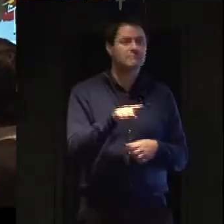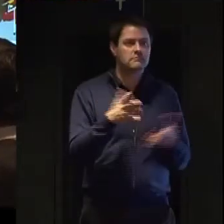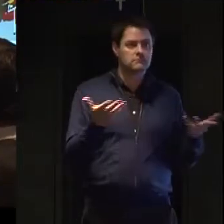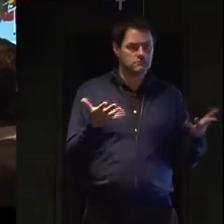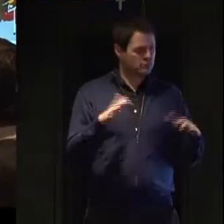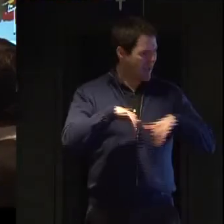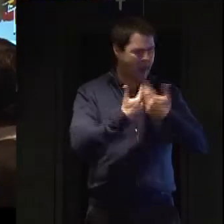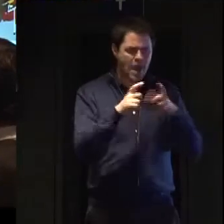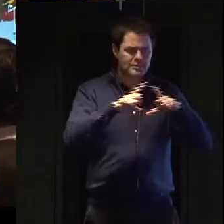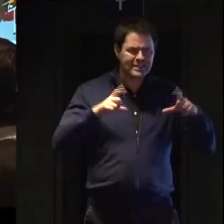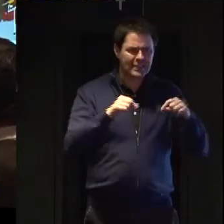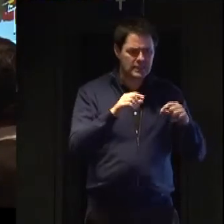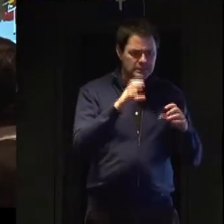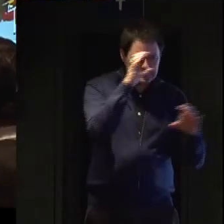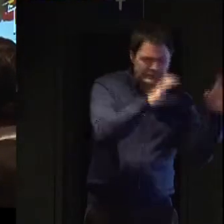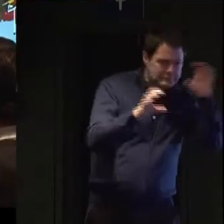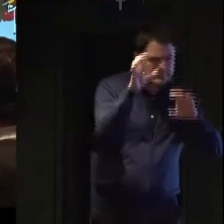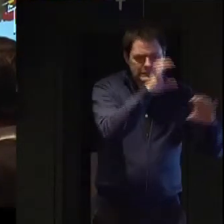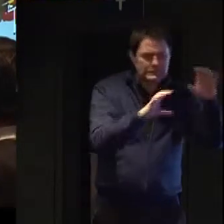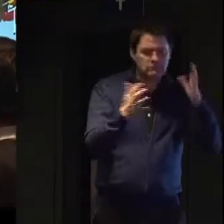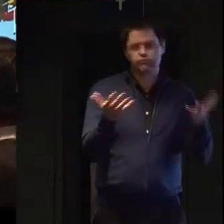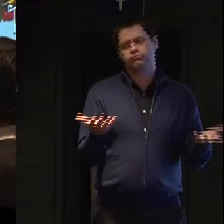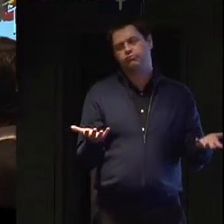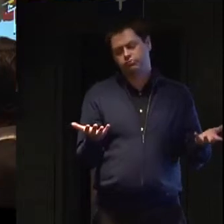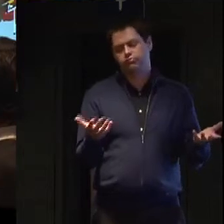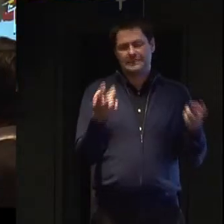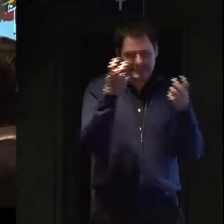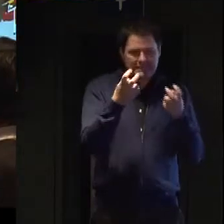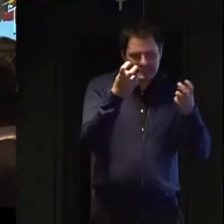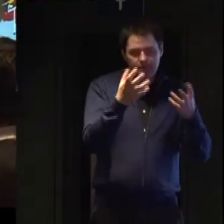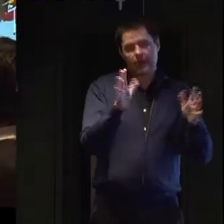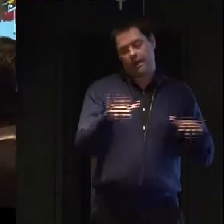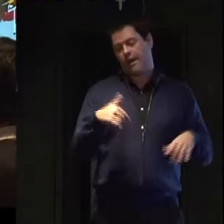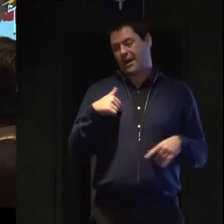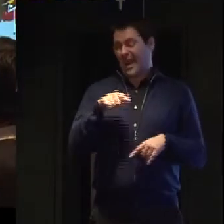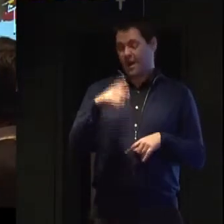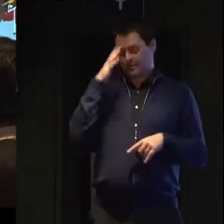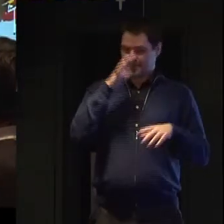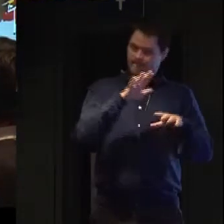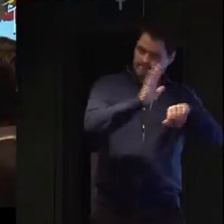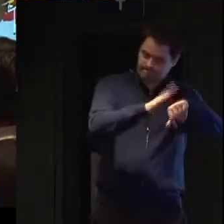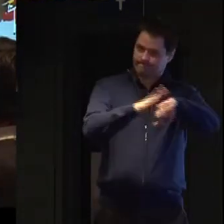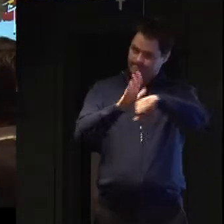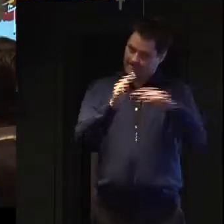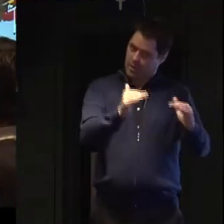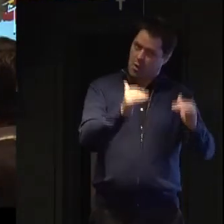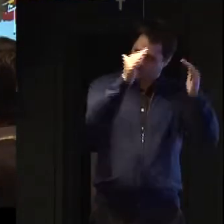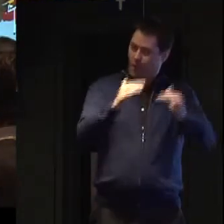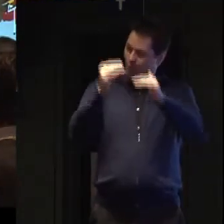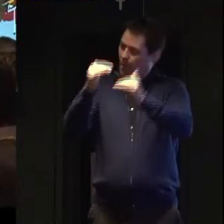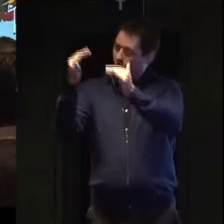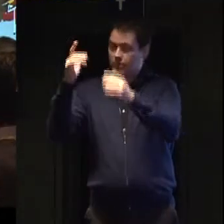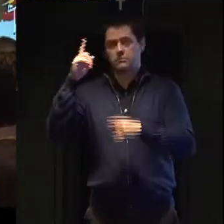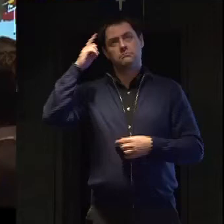not. We always still have work to do in these areas. But in particular, the most important aspect of all of this is